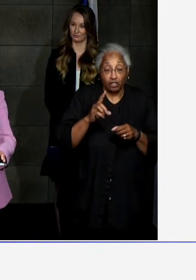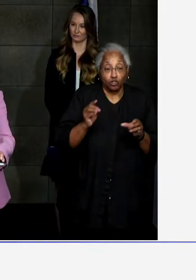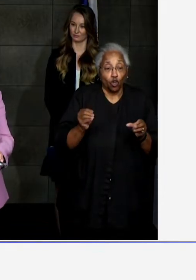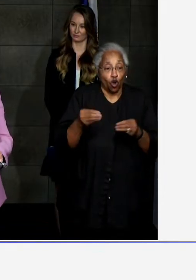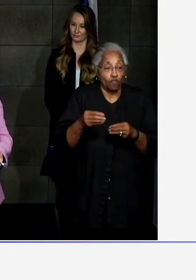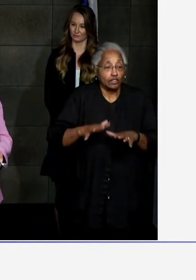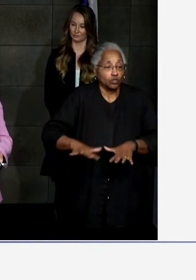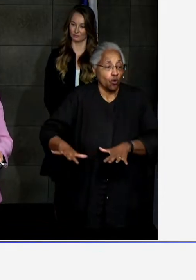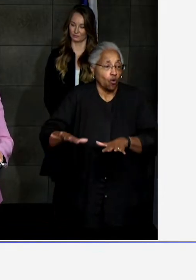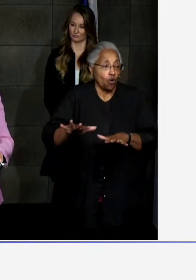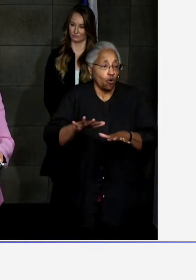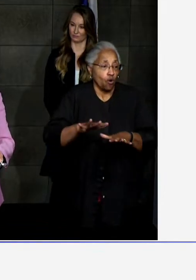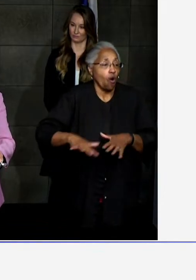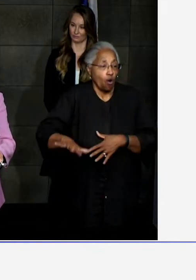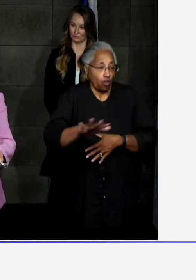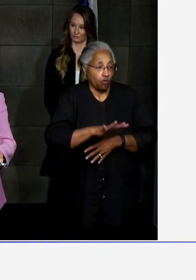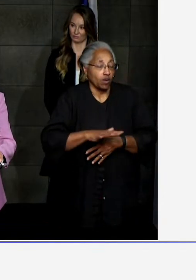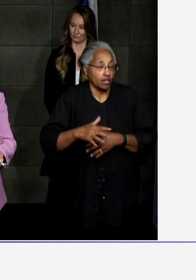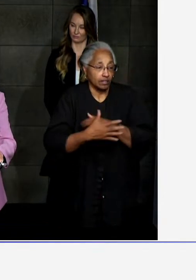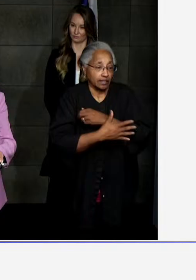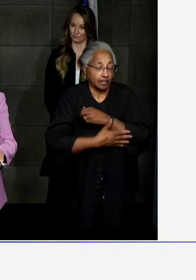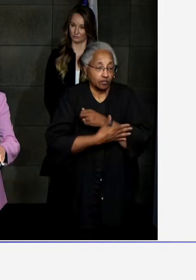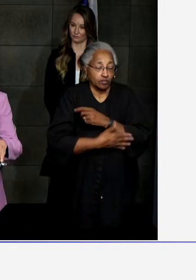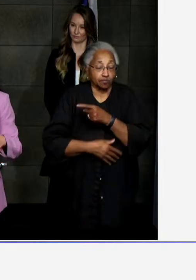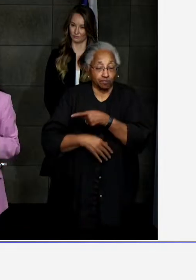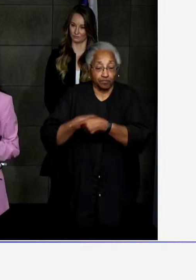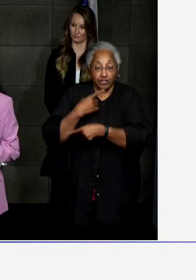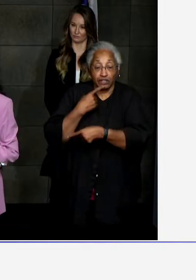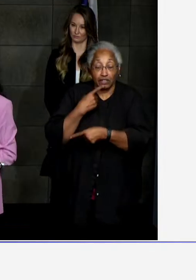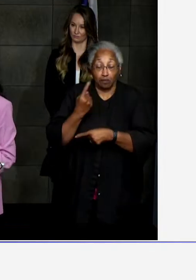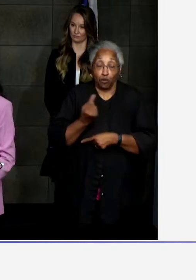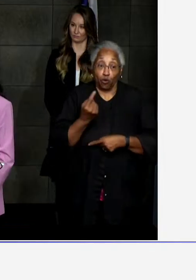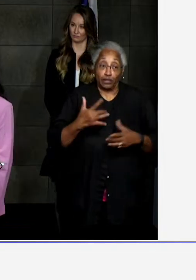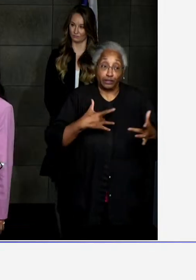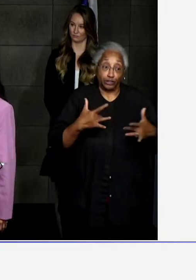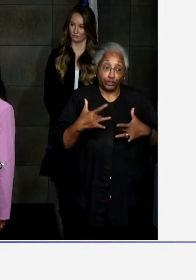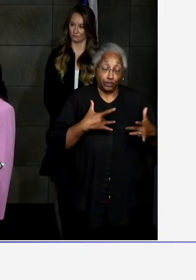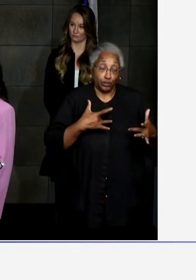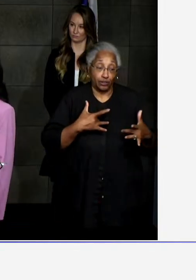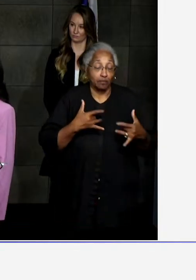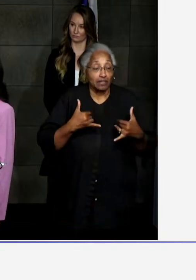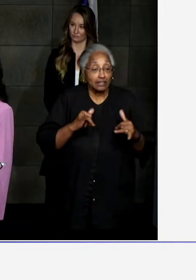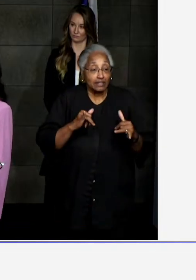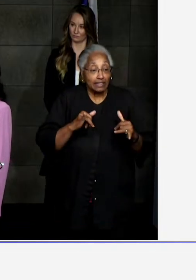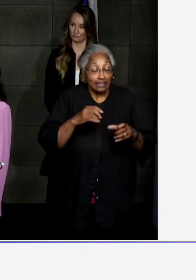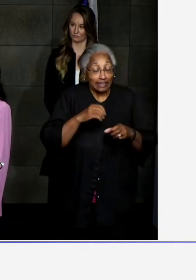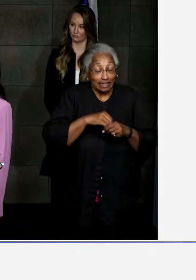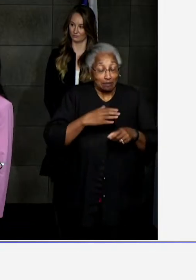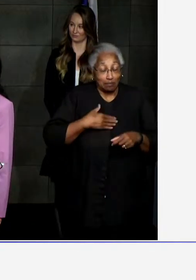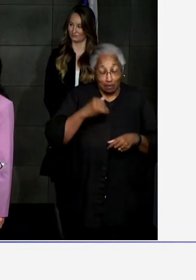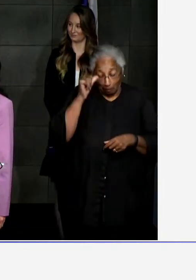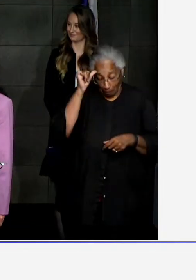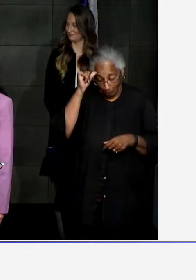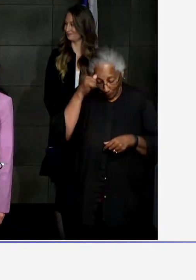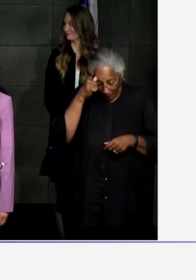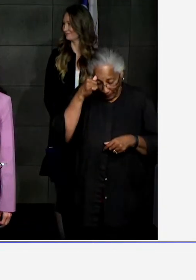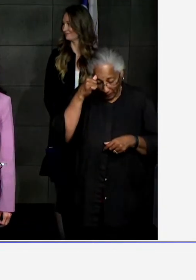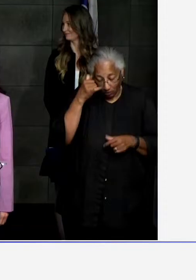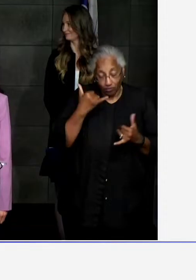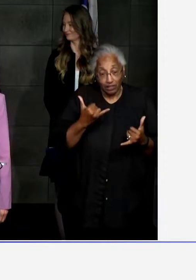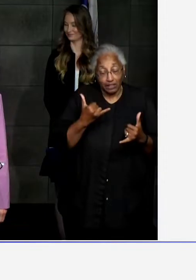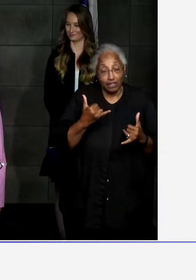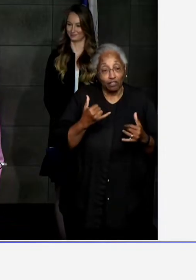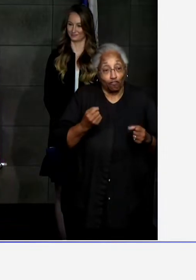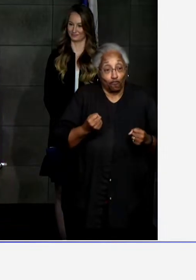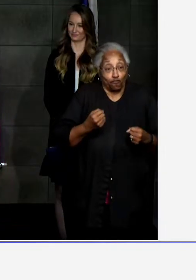I'll say that we're always concerned no matter what's going on coming into hurricane season. What's still searing in my mind from what you said, which is frightening for anyone